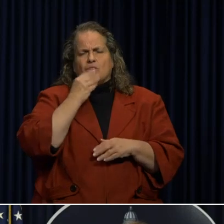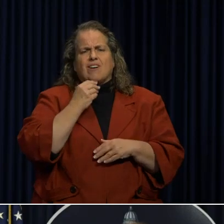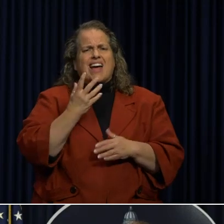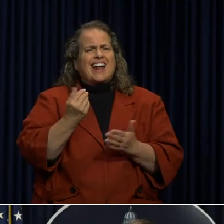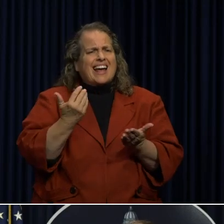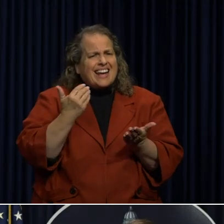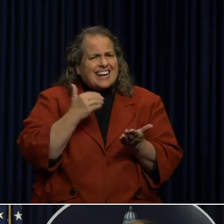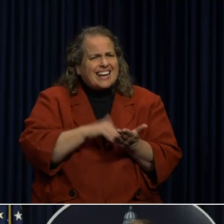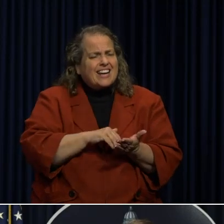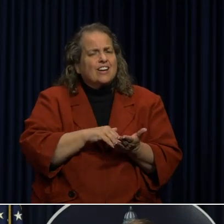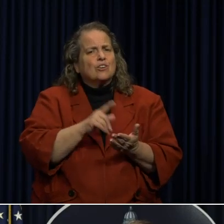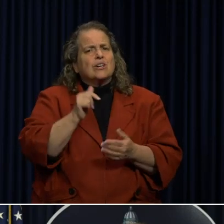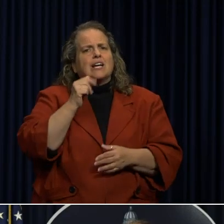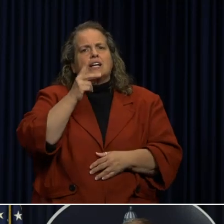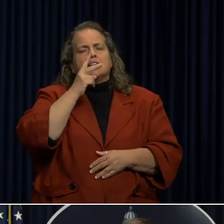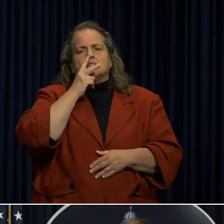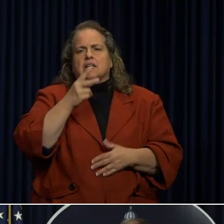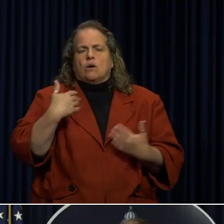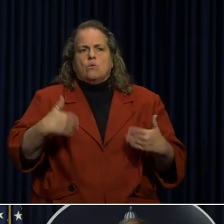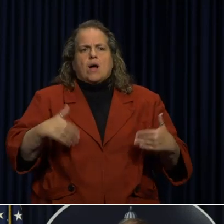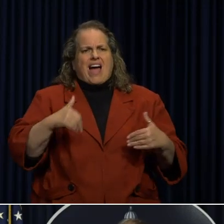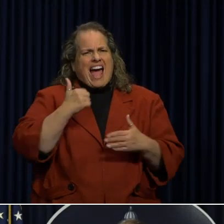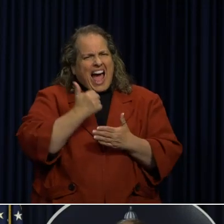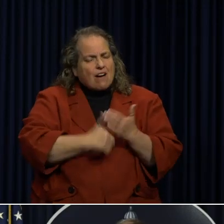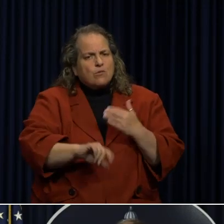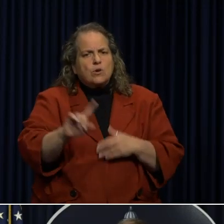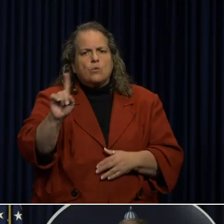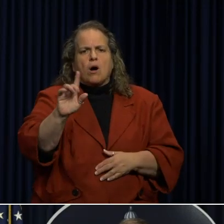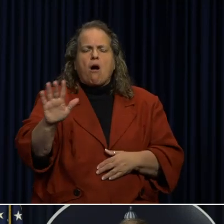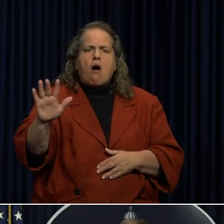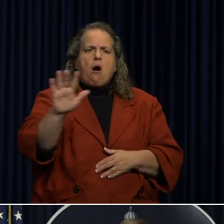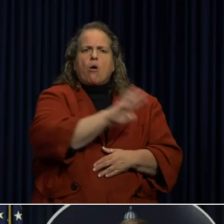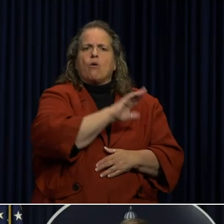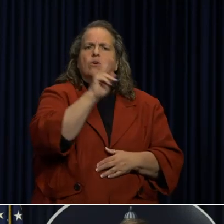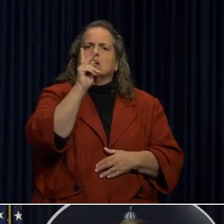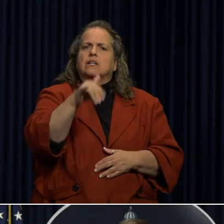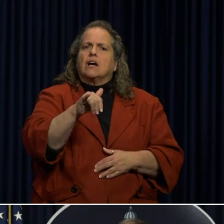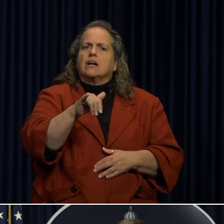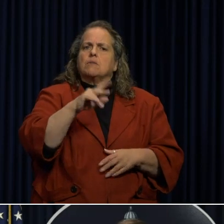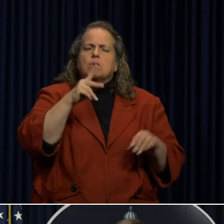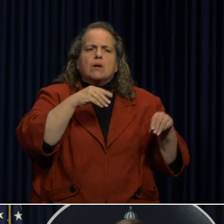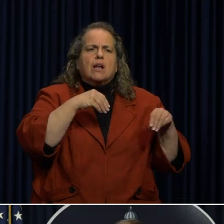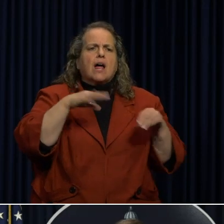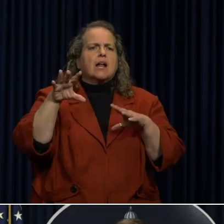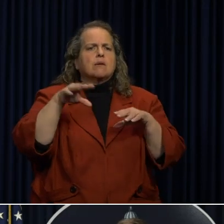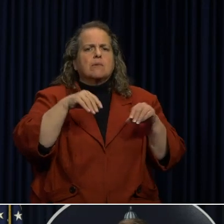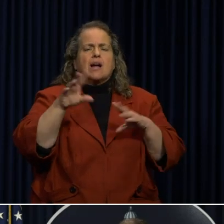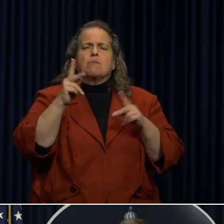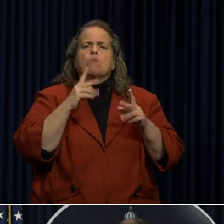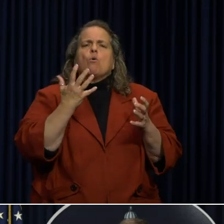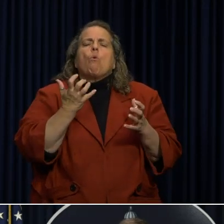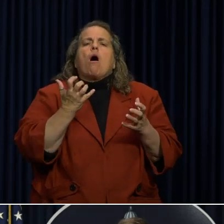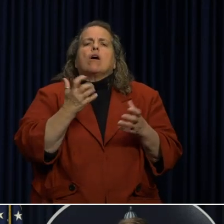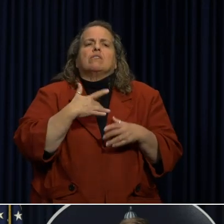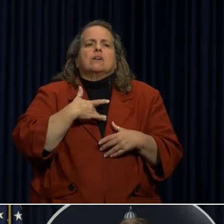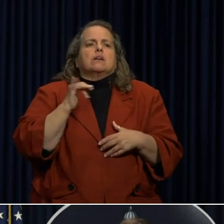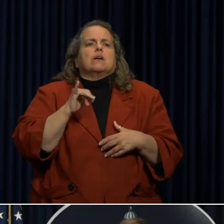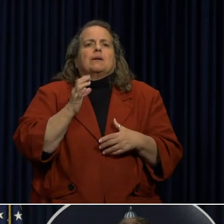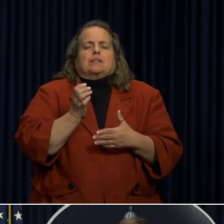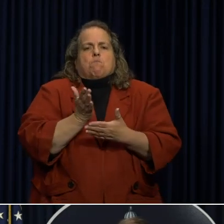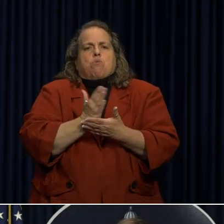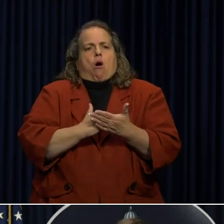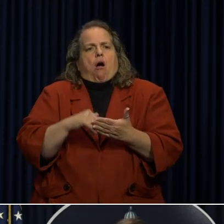again, we see this everywhere across Kentucky. People not only wanting to be a part, but to do